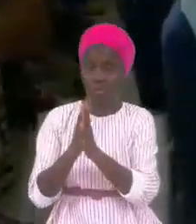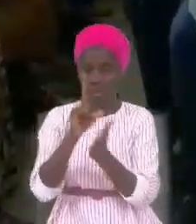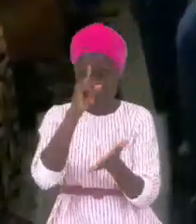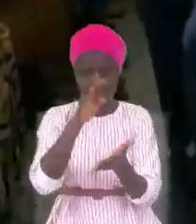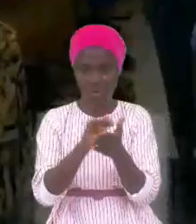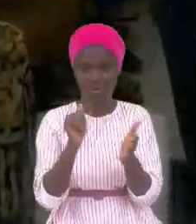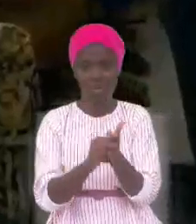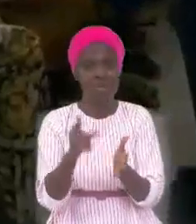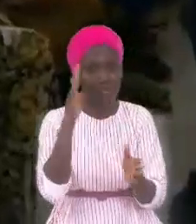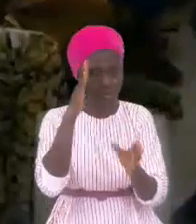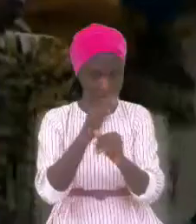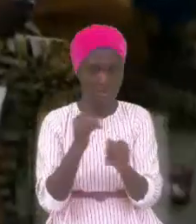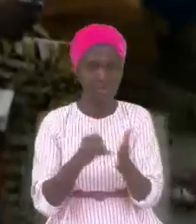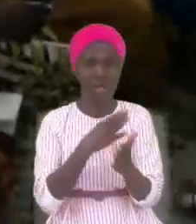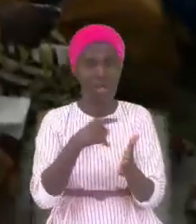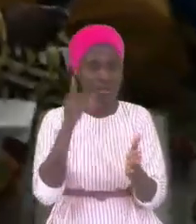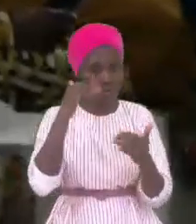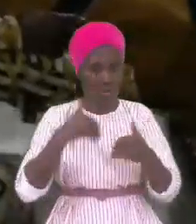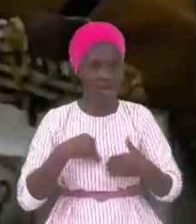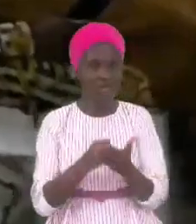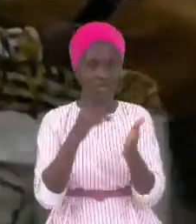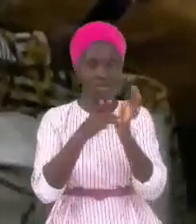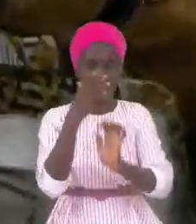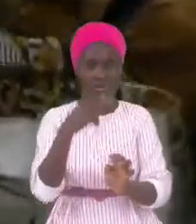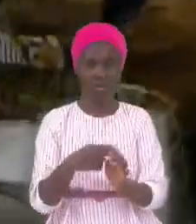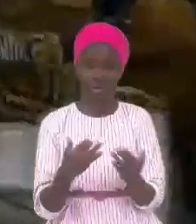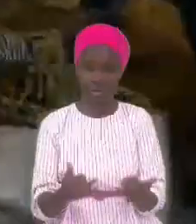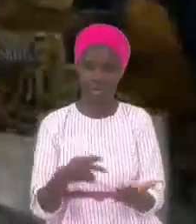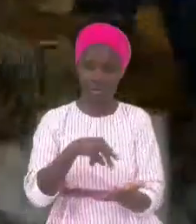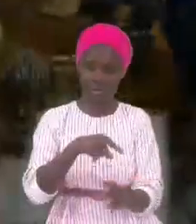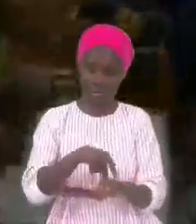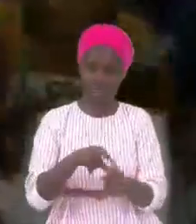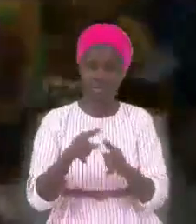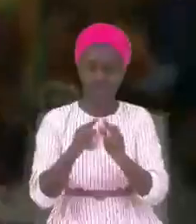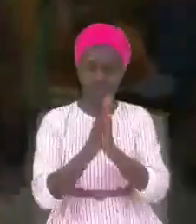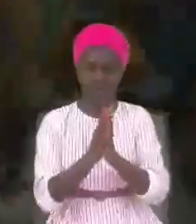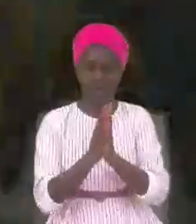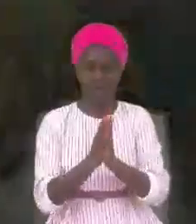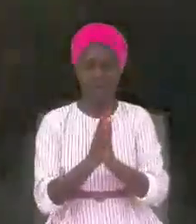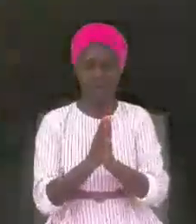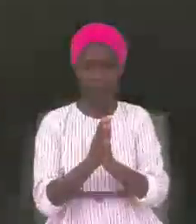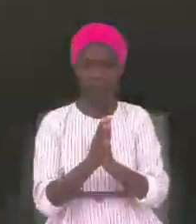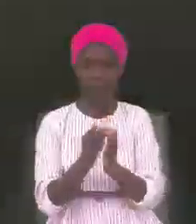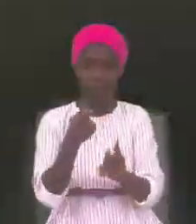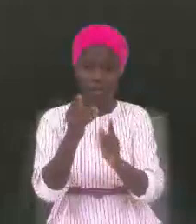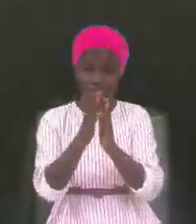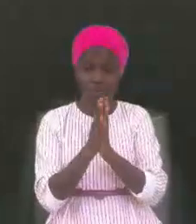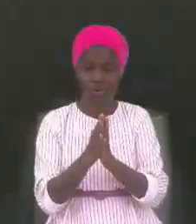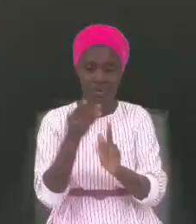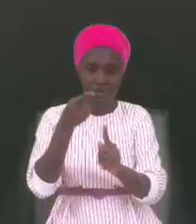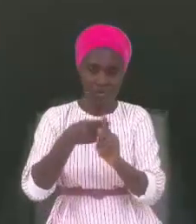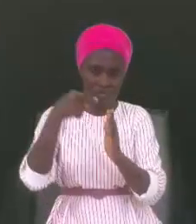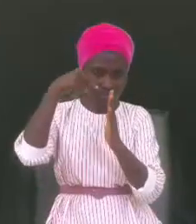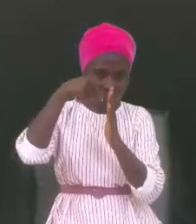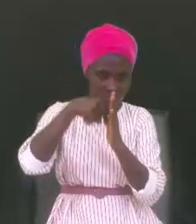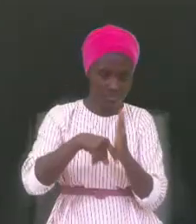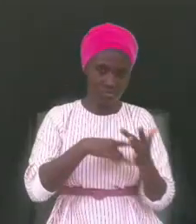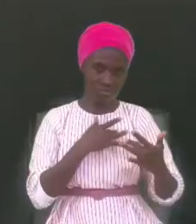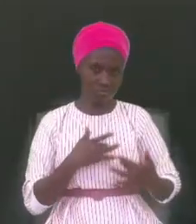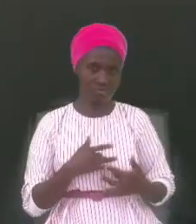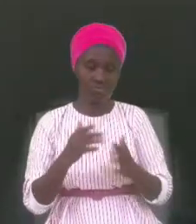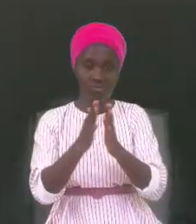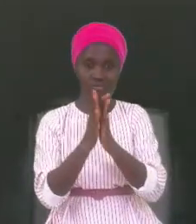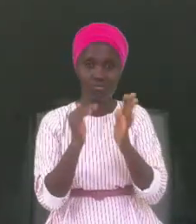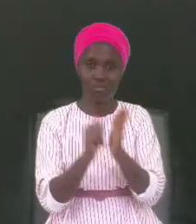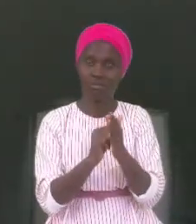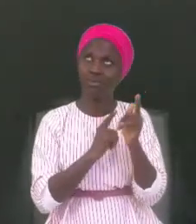in Jesus' name. Let's rise up now and talk to the Lord in prayer from the depth of our heart and say, Lord, this is